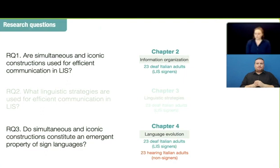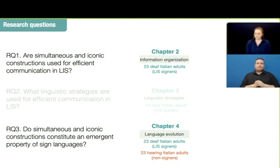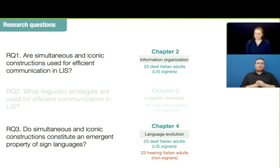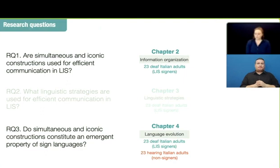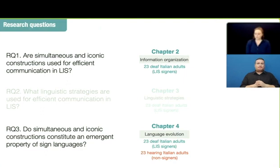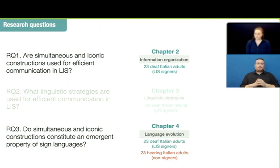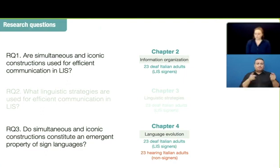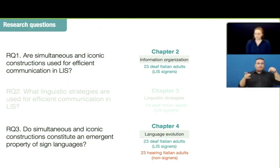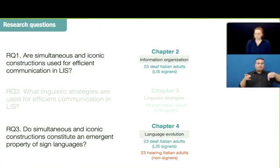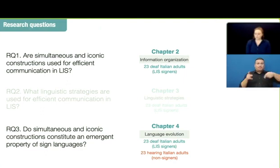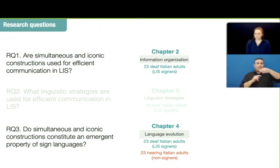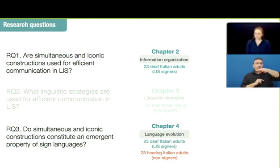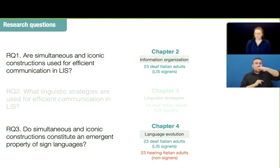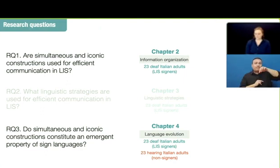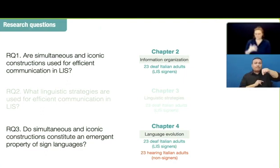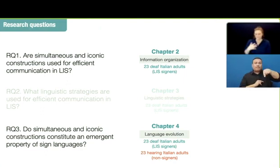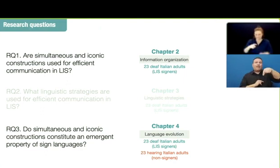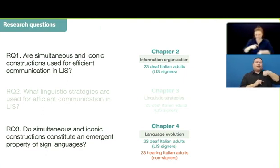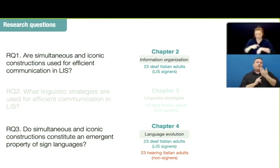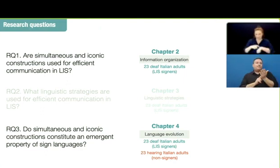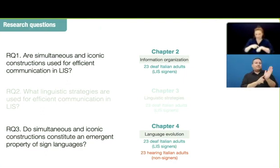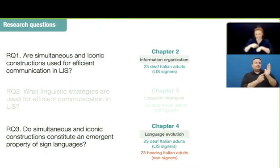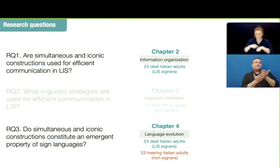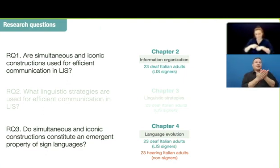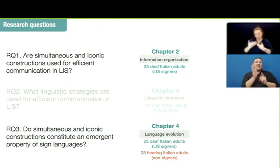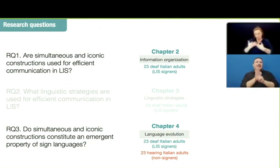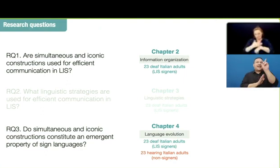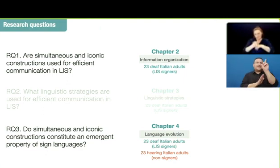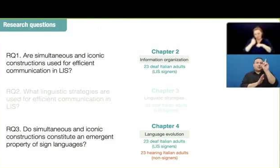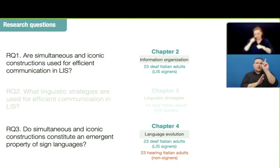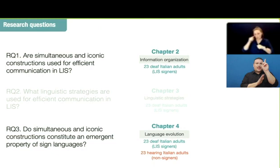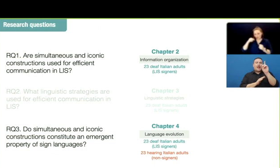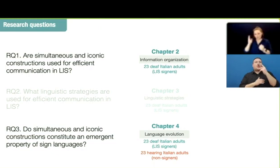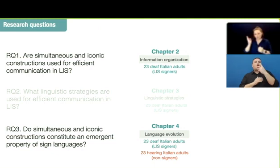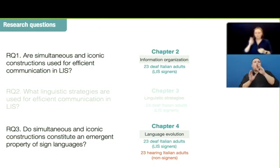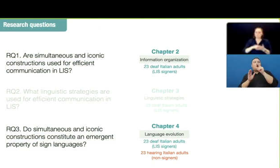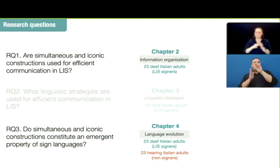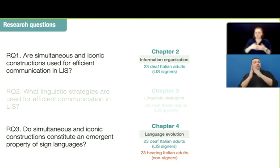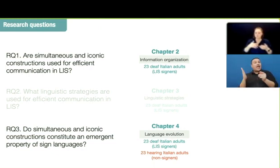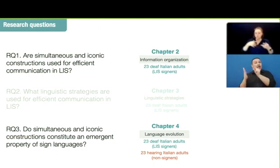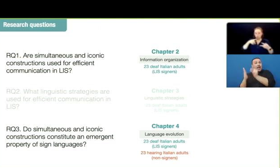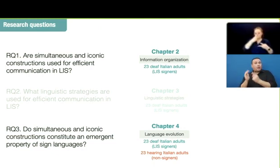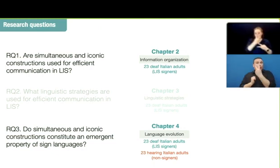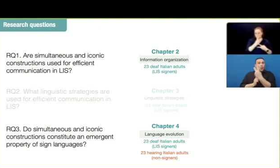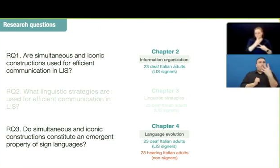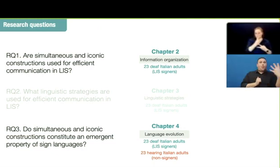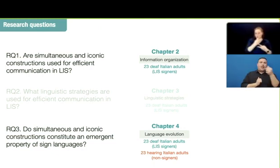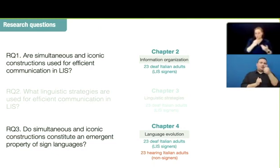In the interest of time, in this presentation, I will report the main results of Chapters 2 and 4 only.